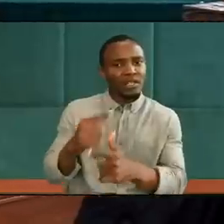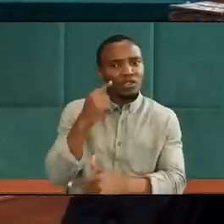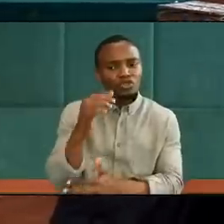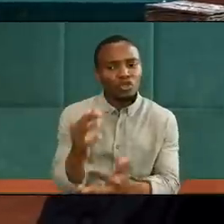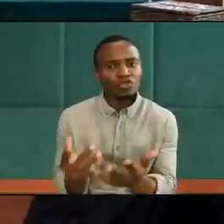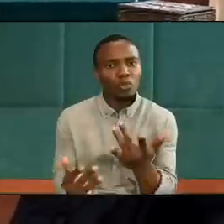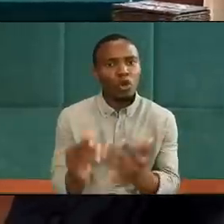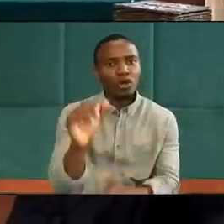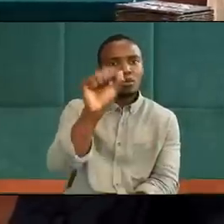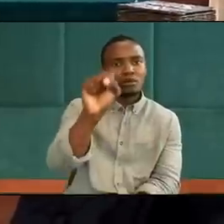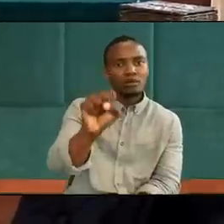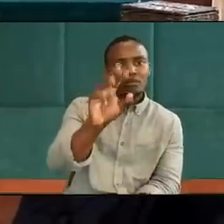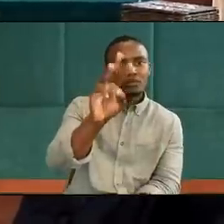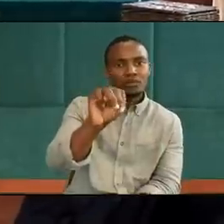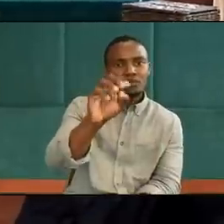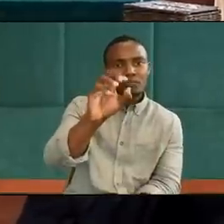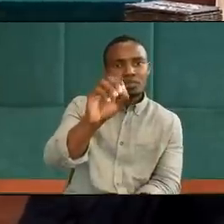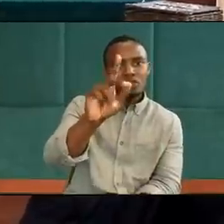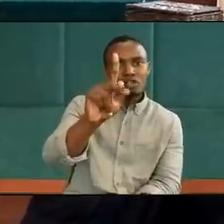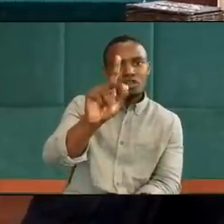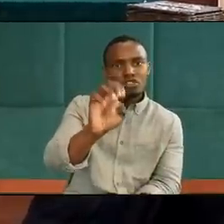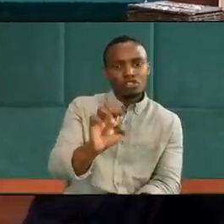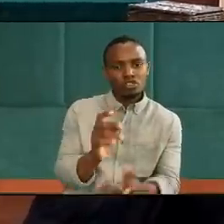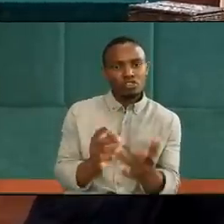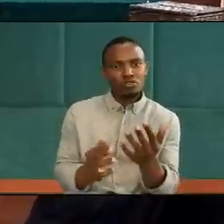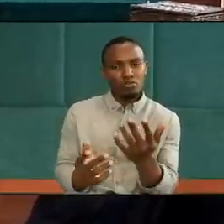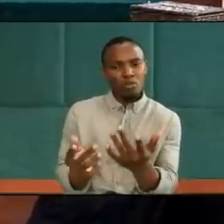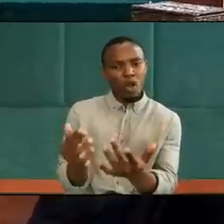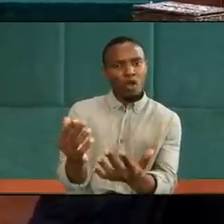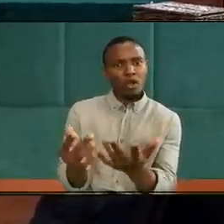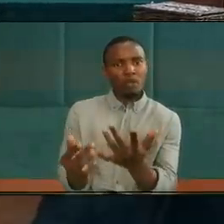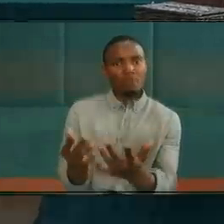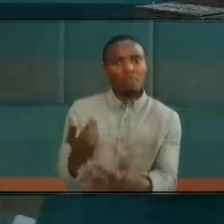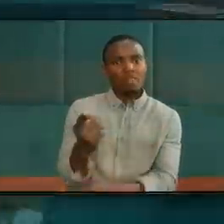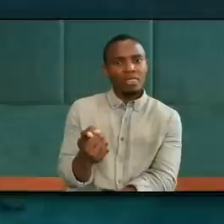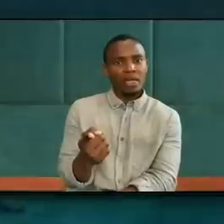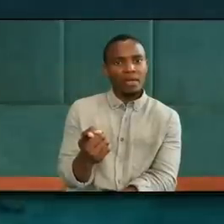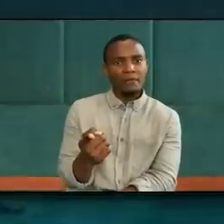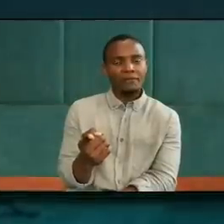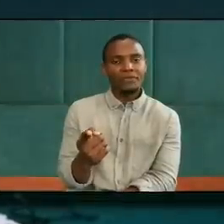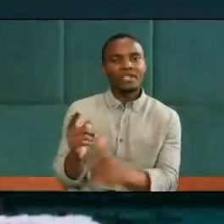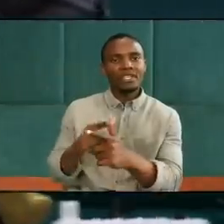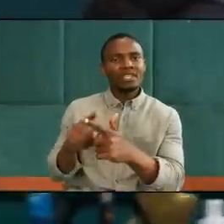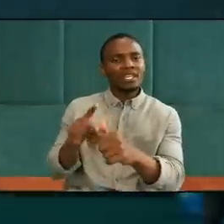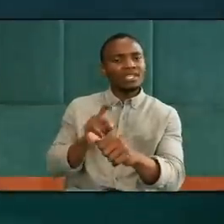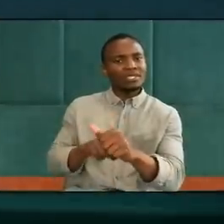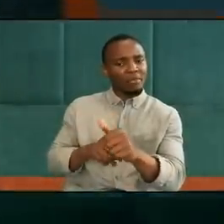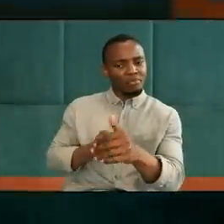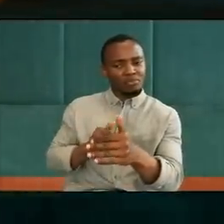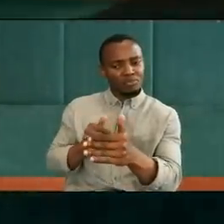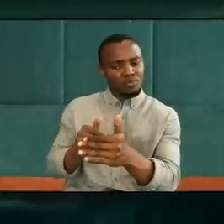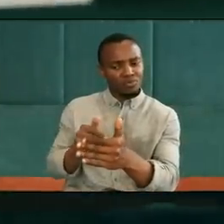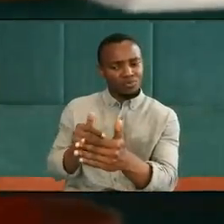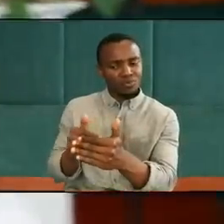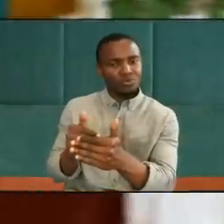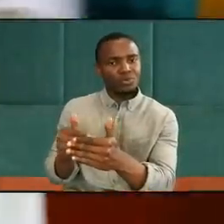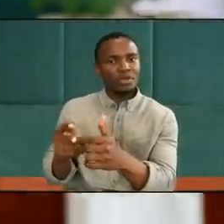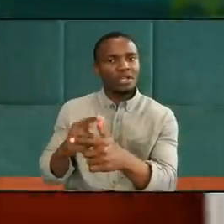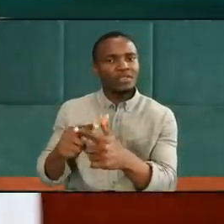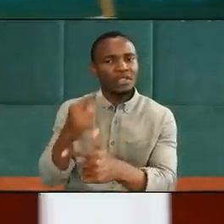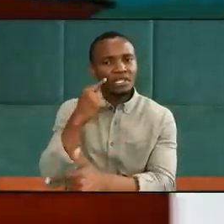John. Chapter 21, they saw a little smoke on the seashore. And as they came a little closer, they saw an